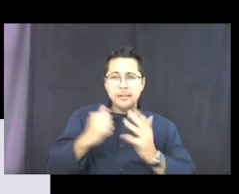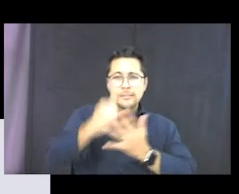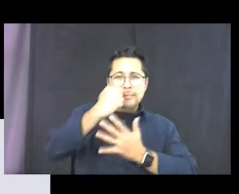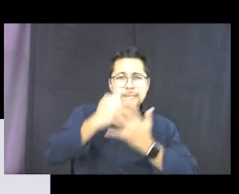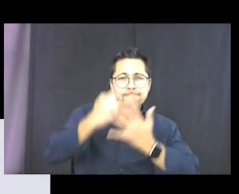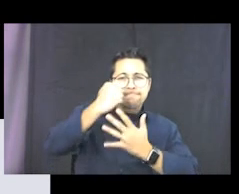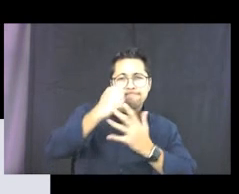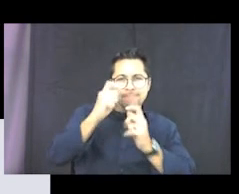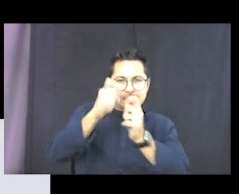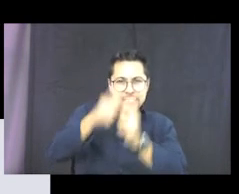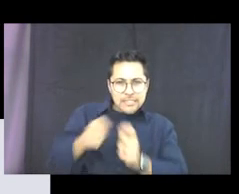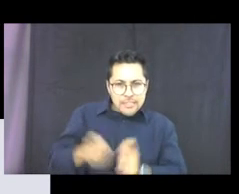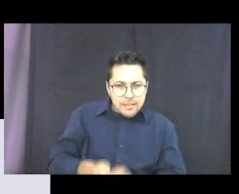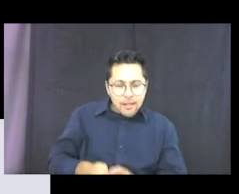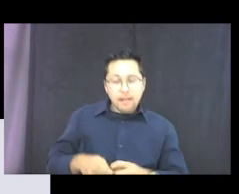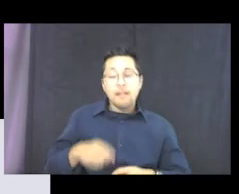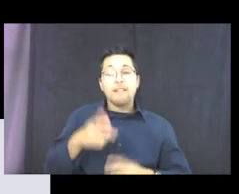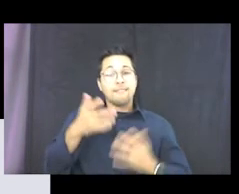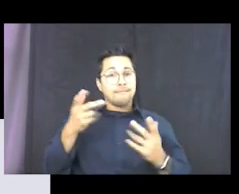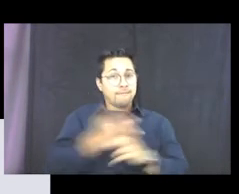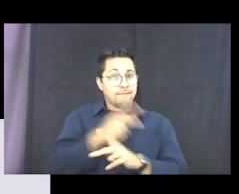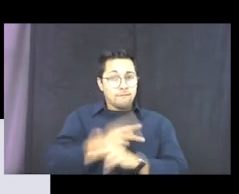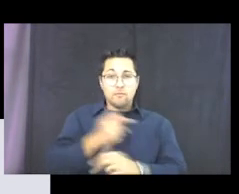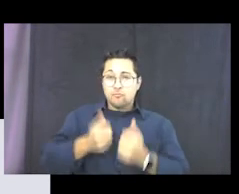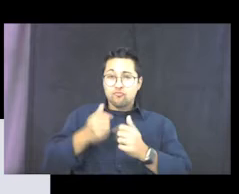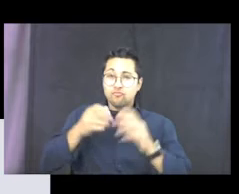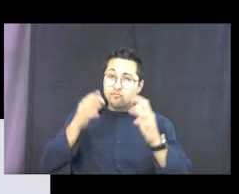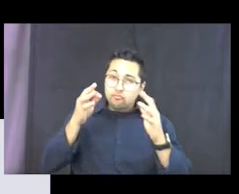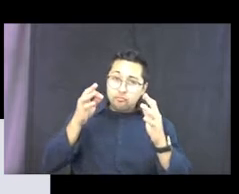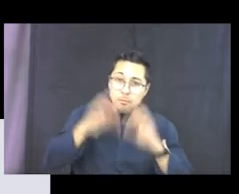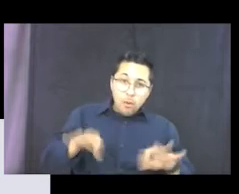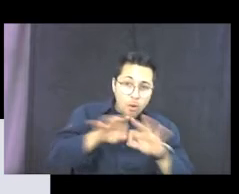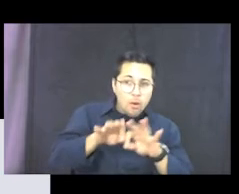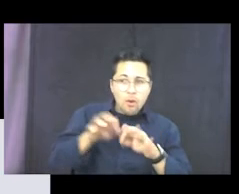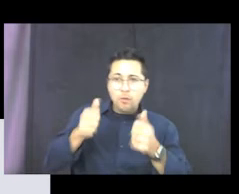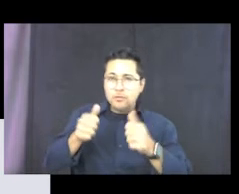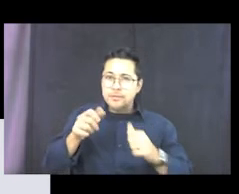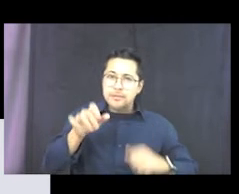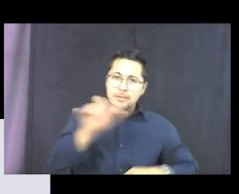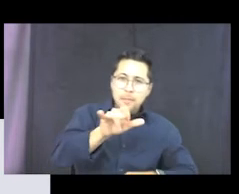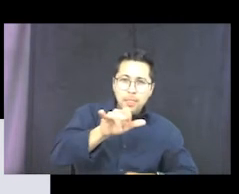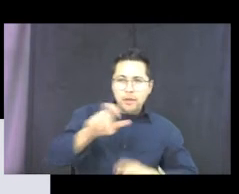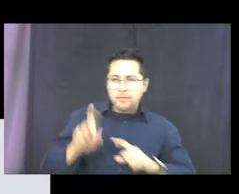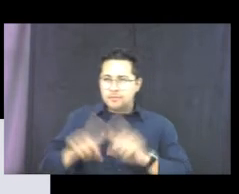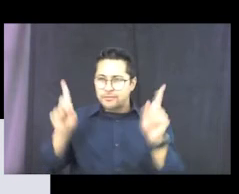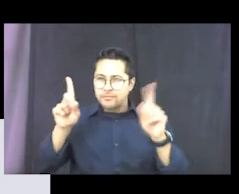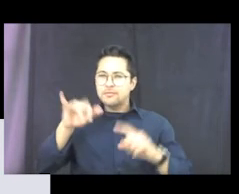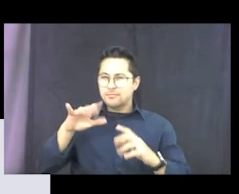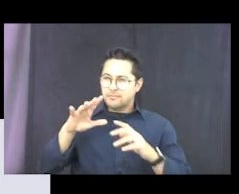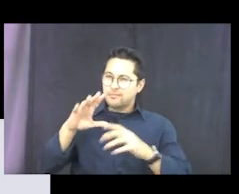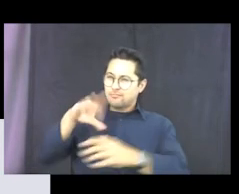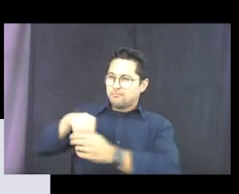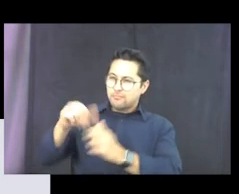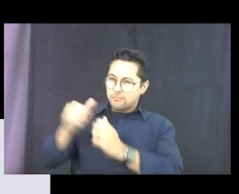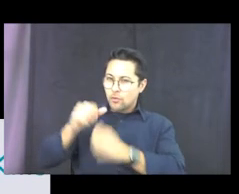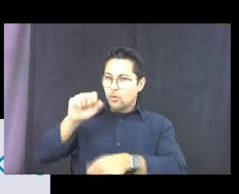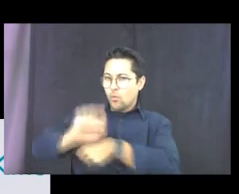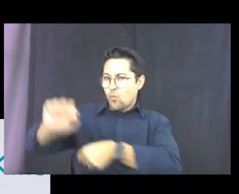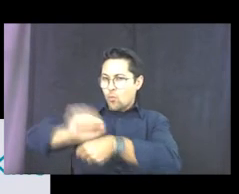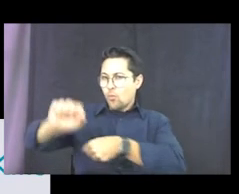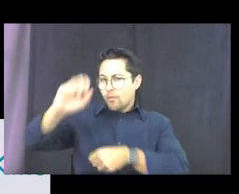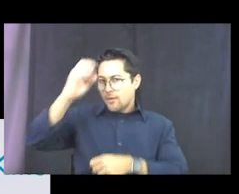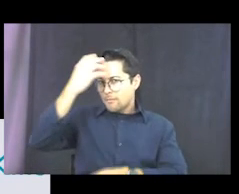details. Determining what's important and what is similar and different is addition to the working memory. So